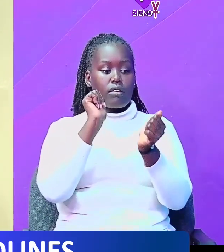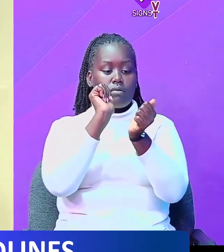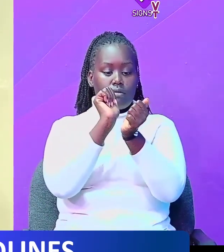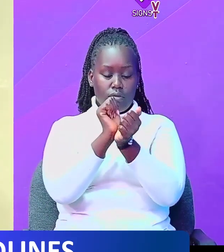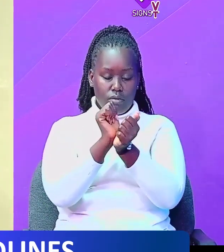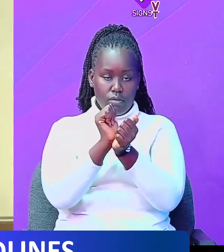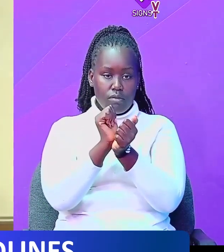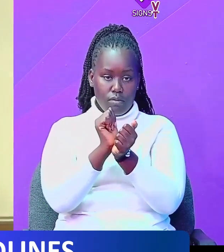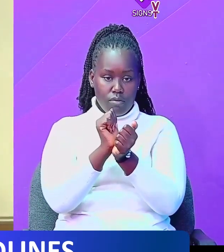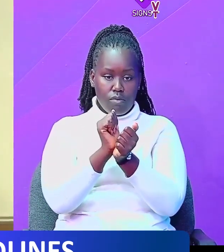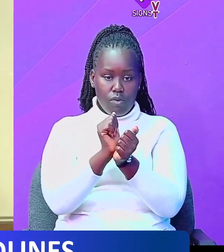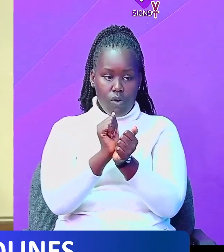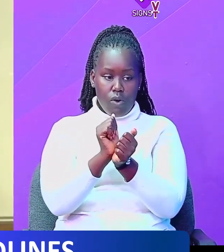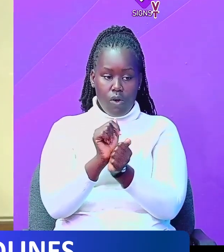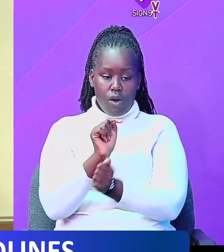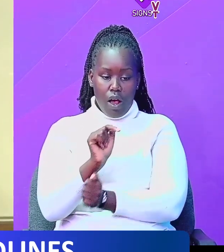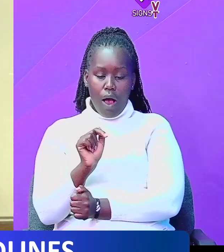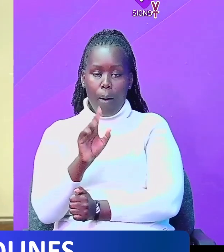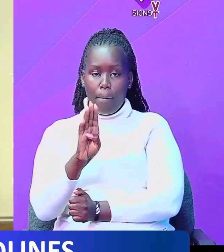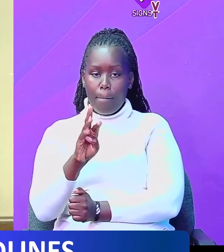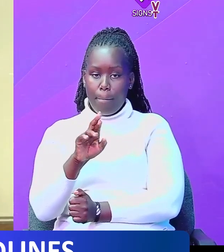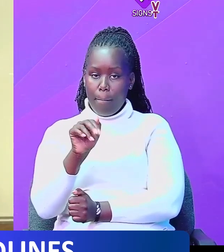the said person, and the evidence